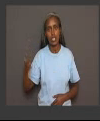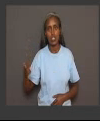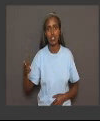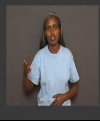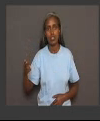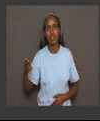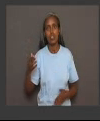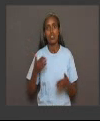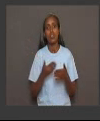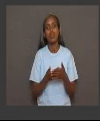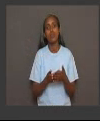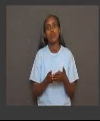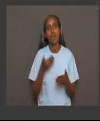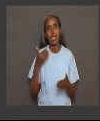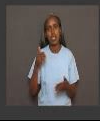sine h